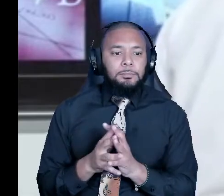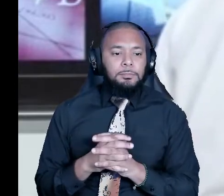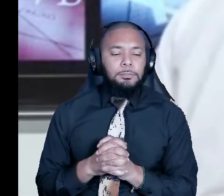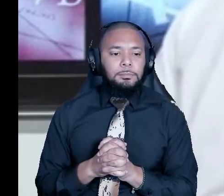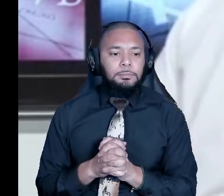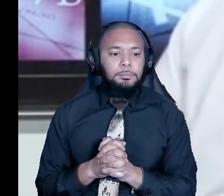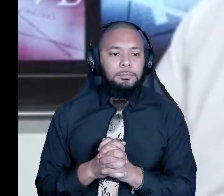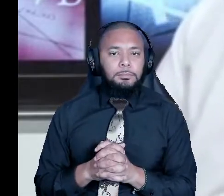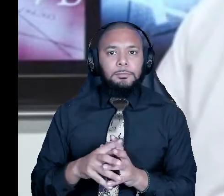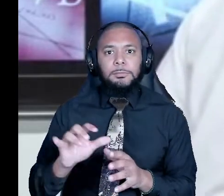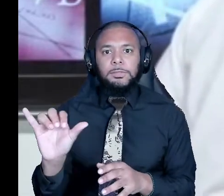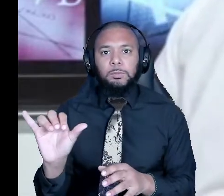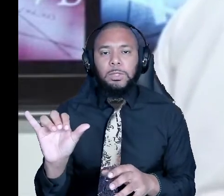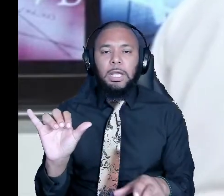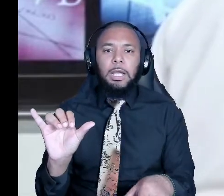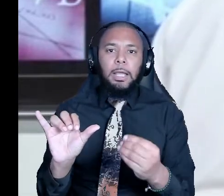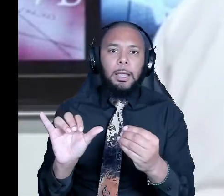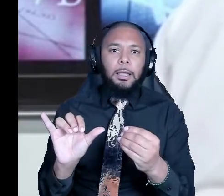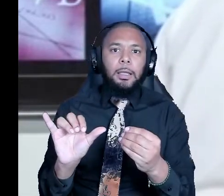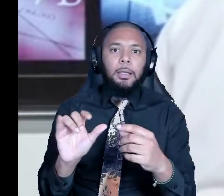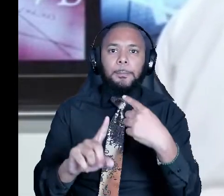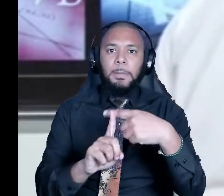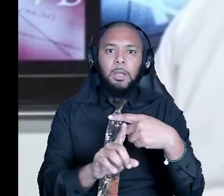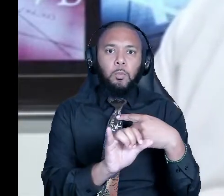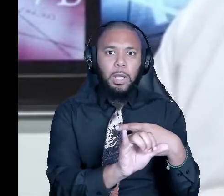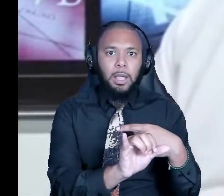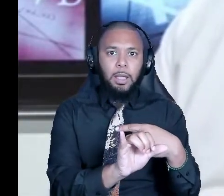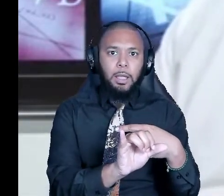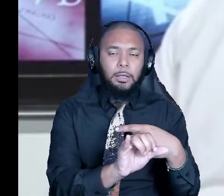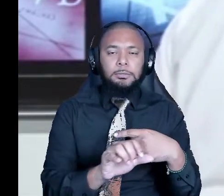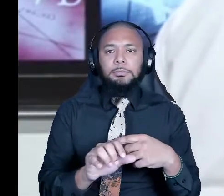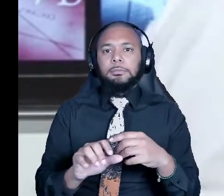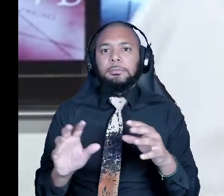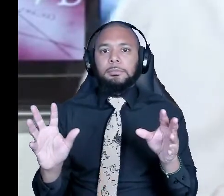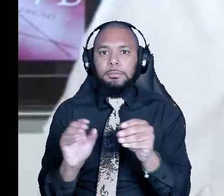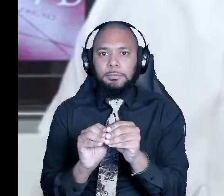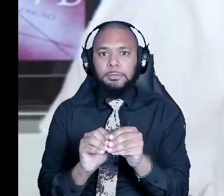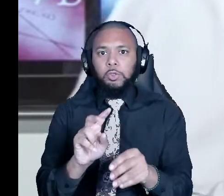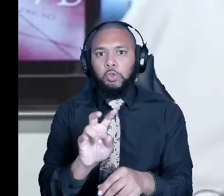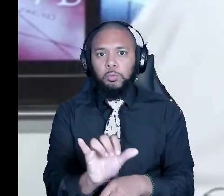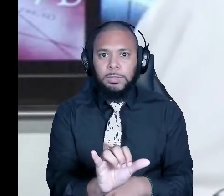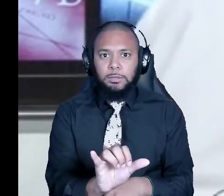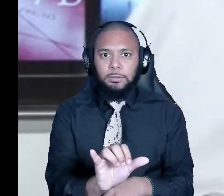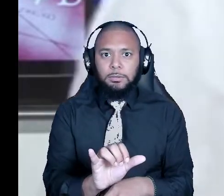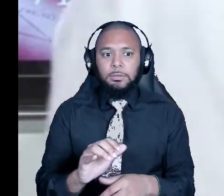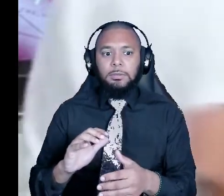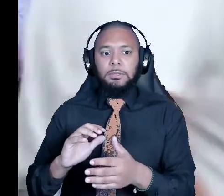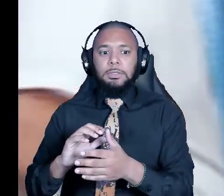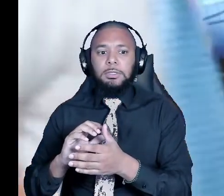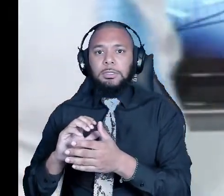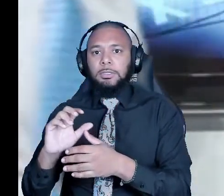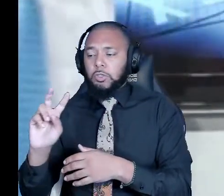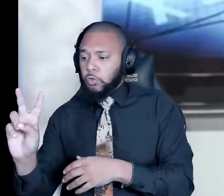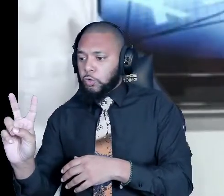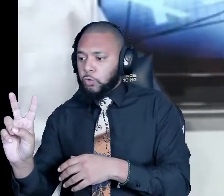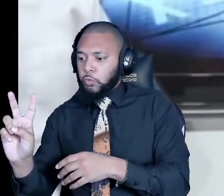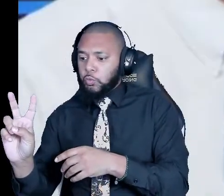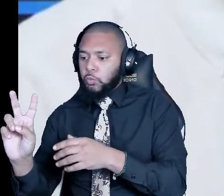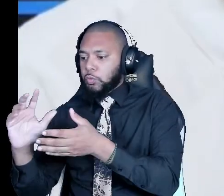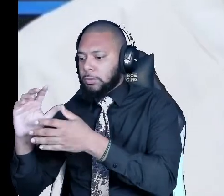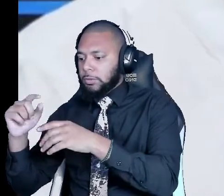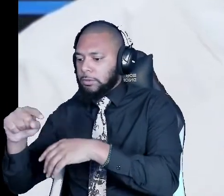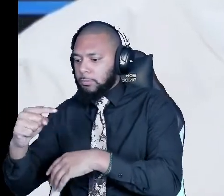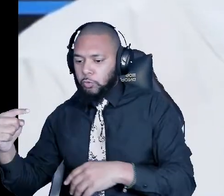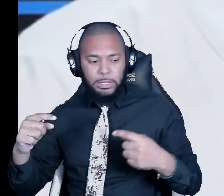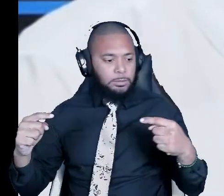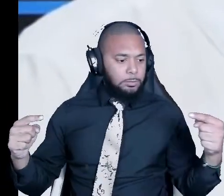y plus y is 2y, and if I subtract 2 from both sides, the right-hand side would